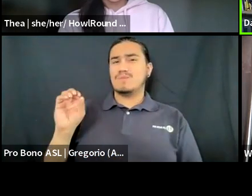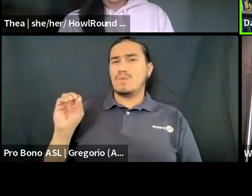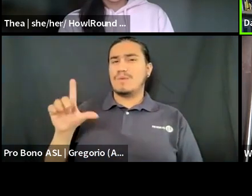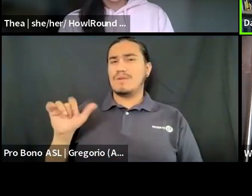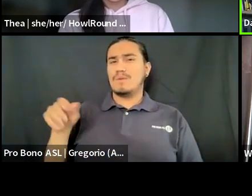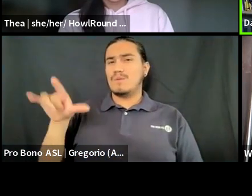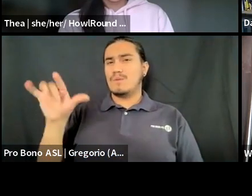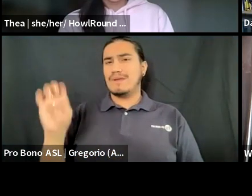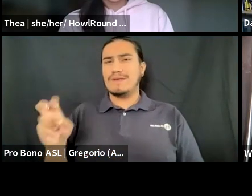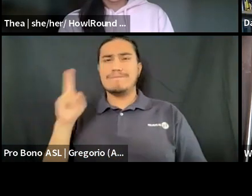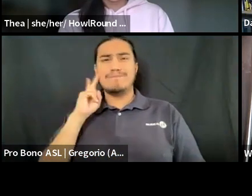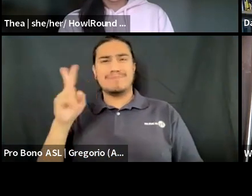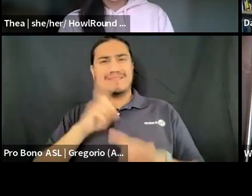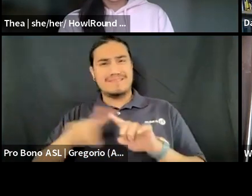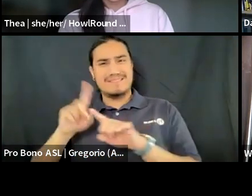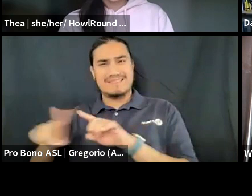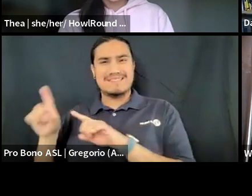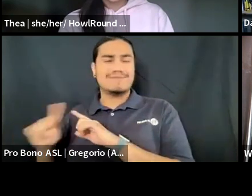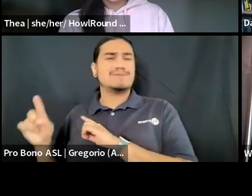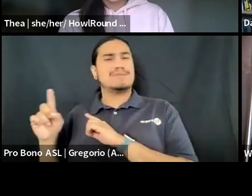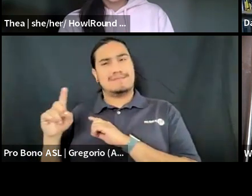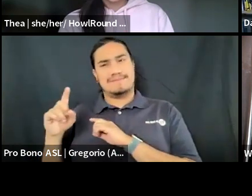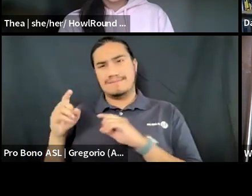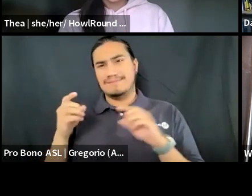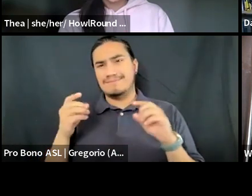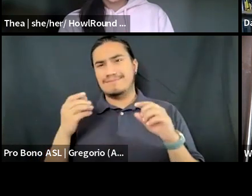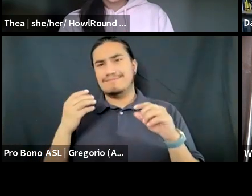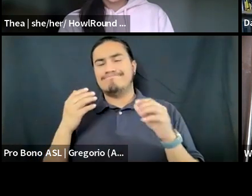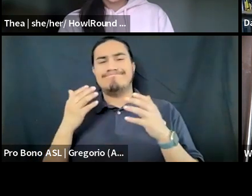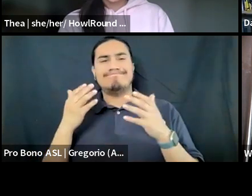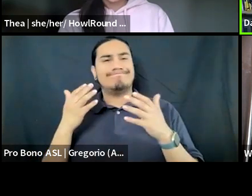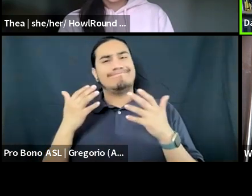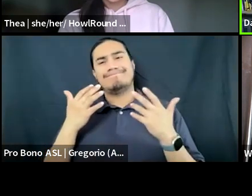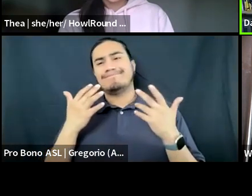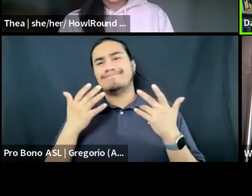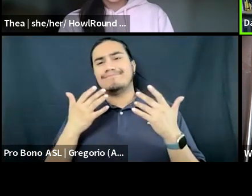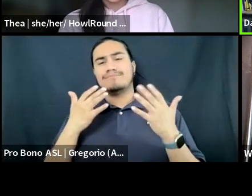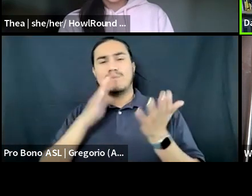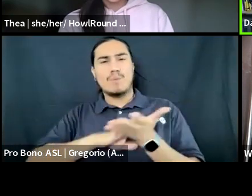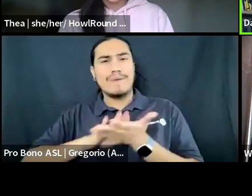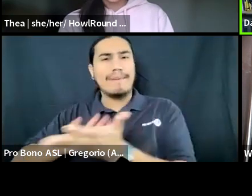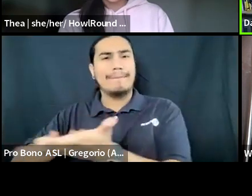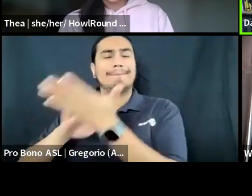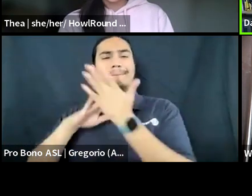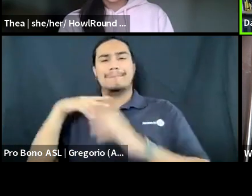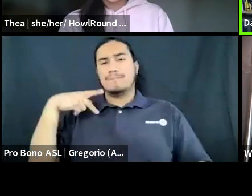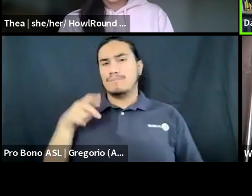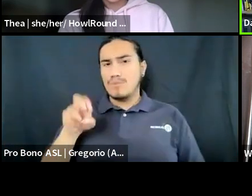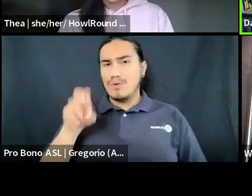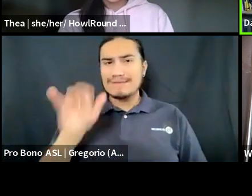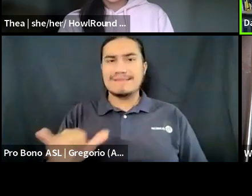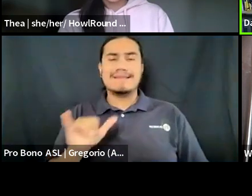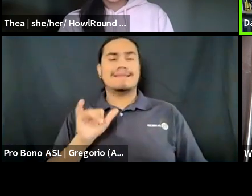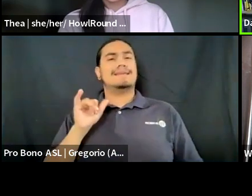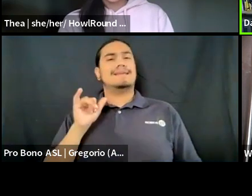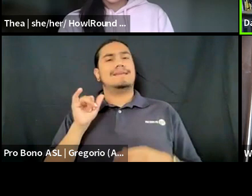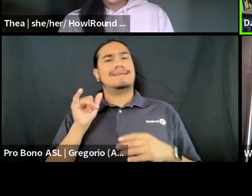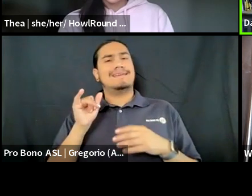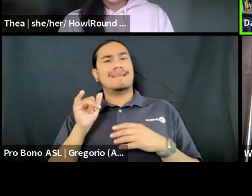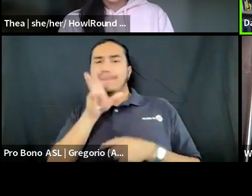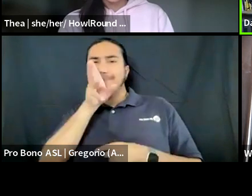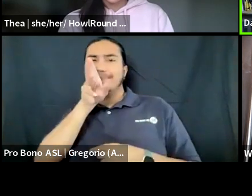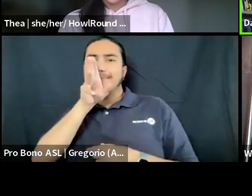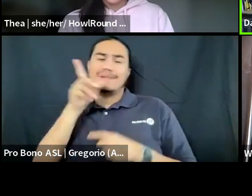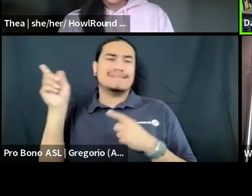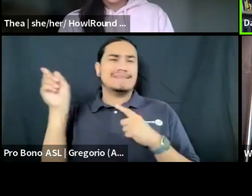literary devices, prosody, you see rhythm and musicality and an attention to